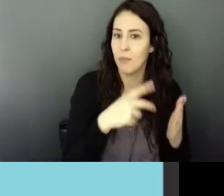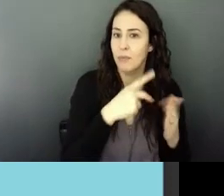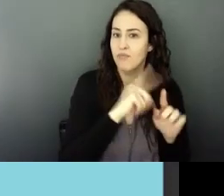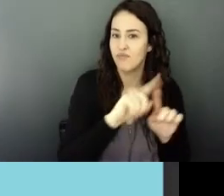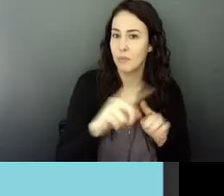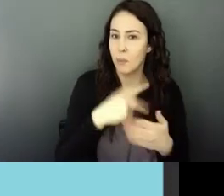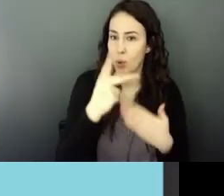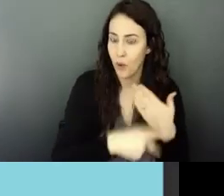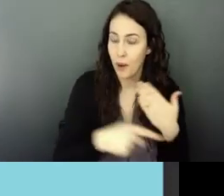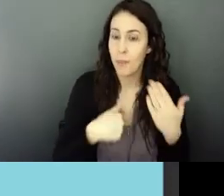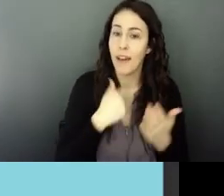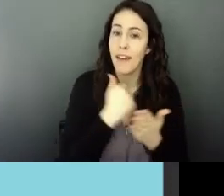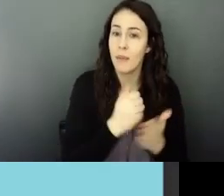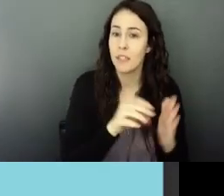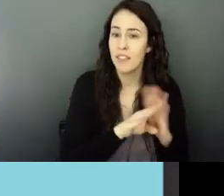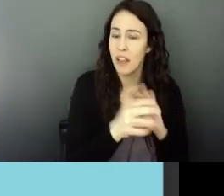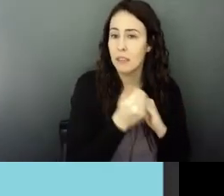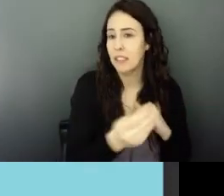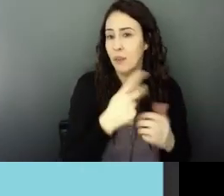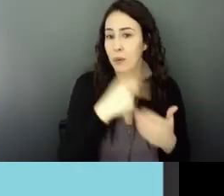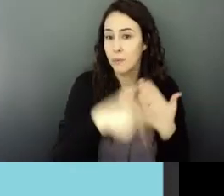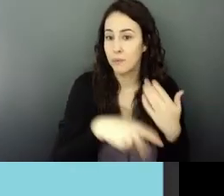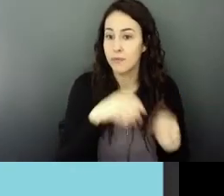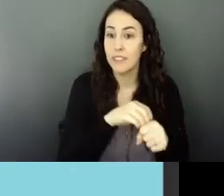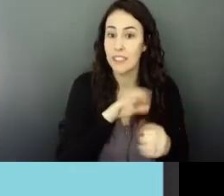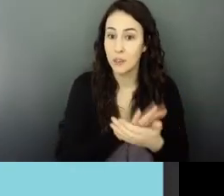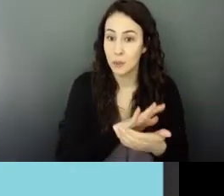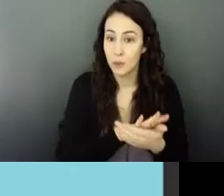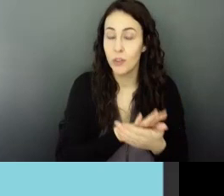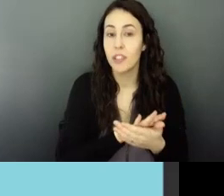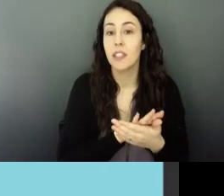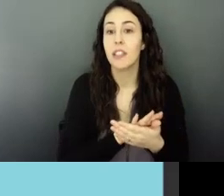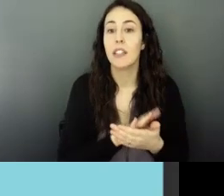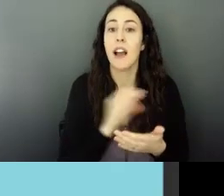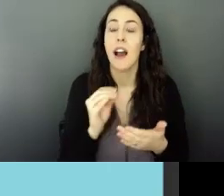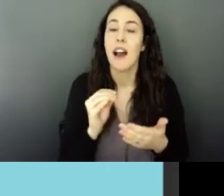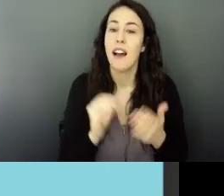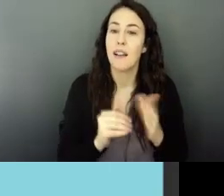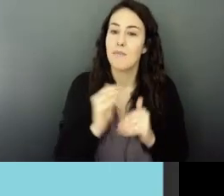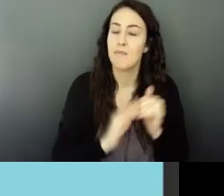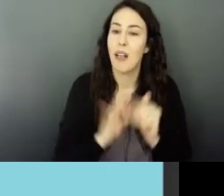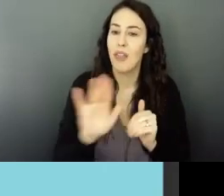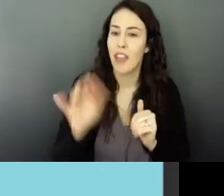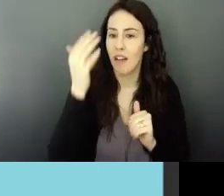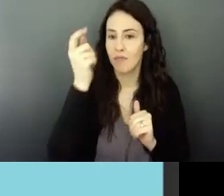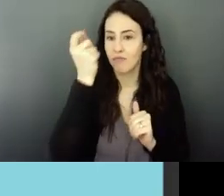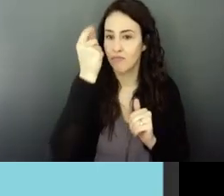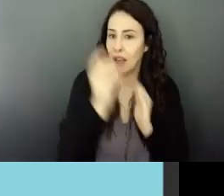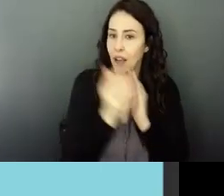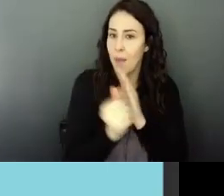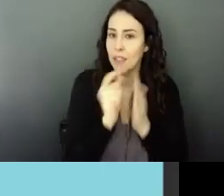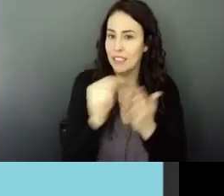develop several programs in our school and build the competencies as well, but I'll focus on the teaching